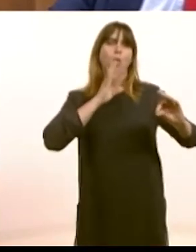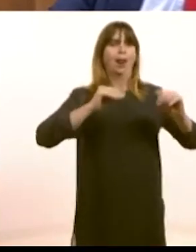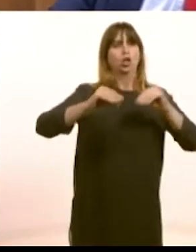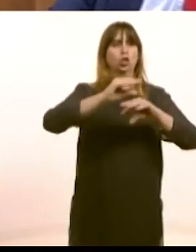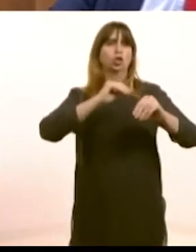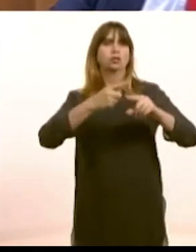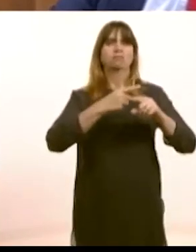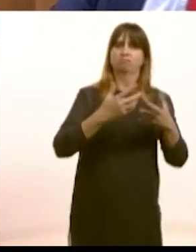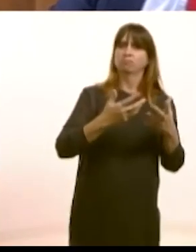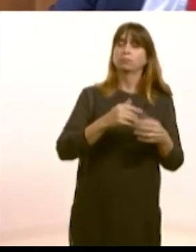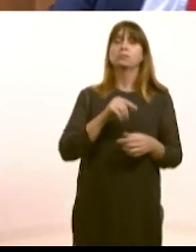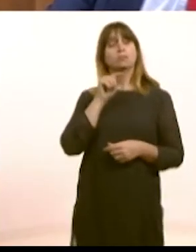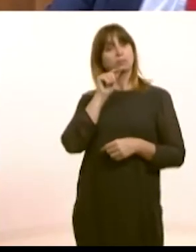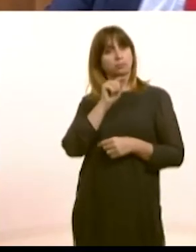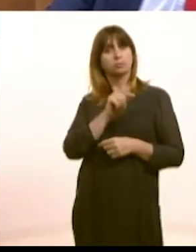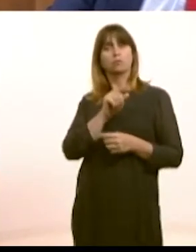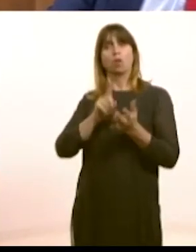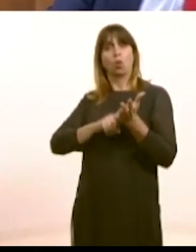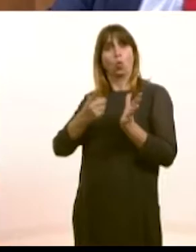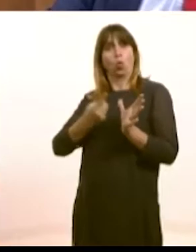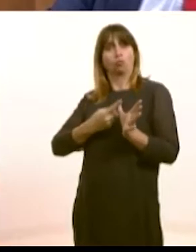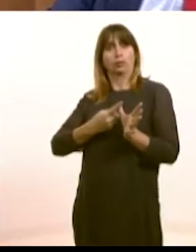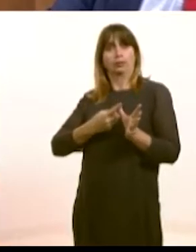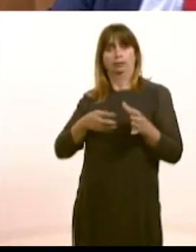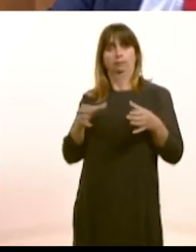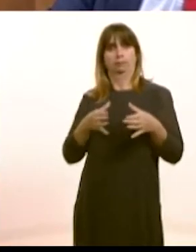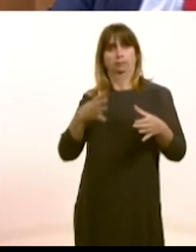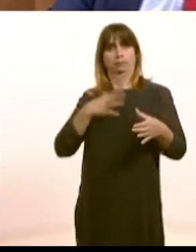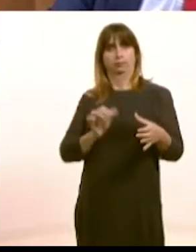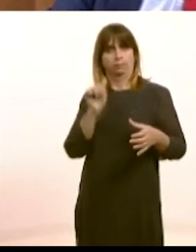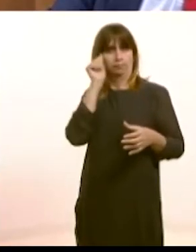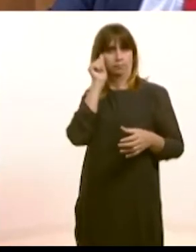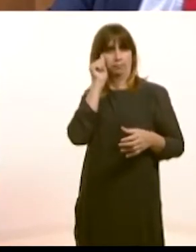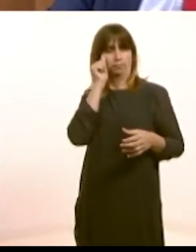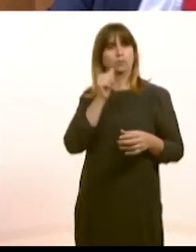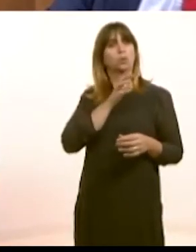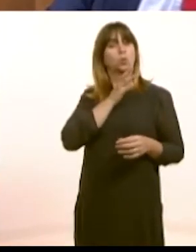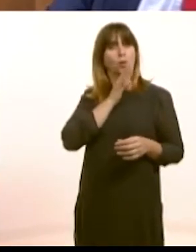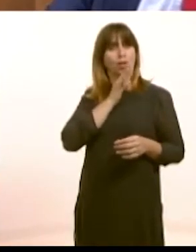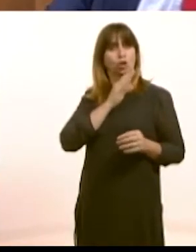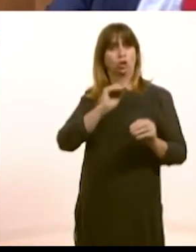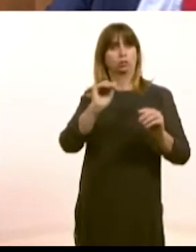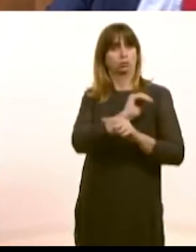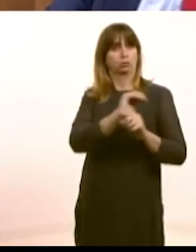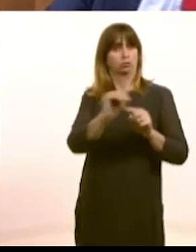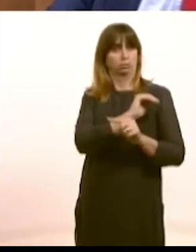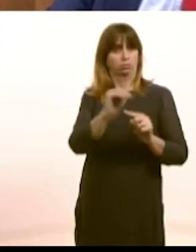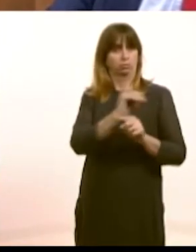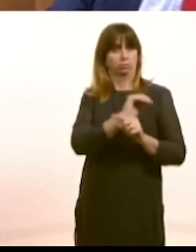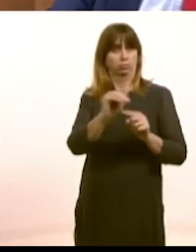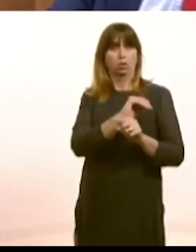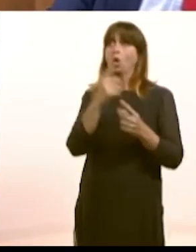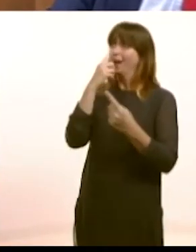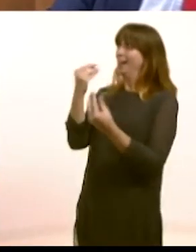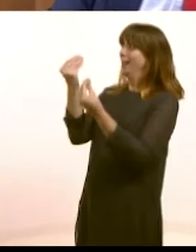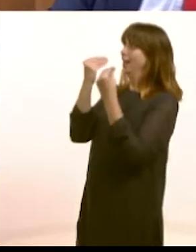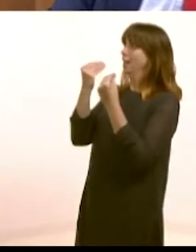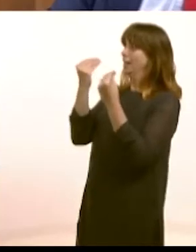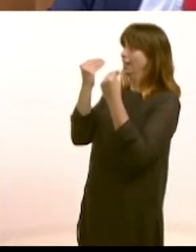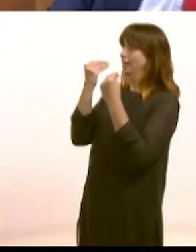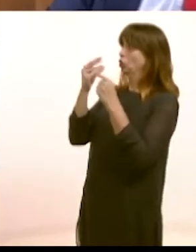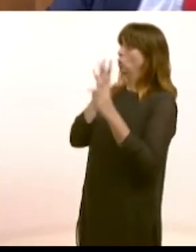is identified by local authorities to enable access to Welsh as a language to be learnt or indeed to be taught